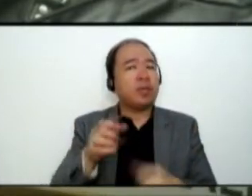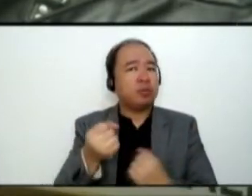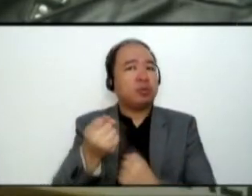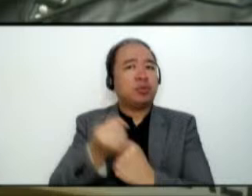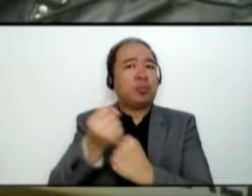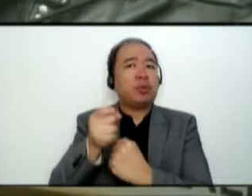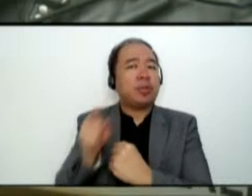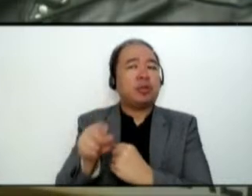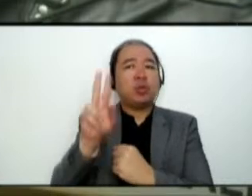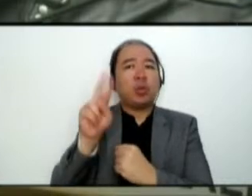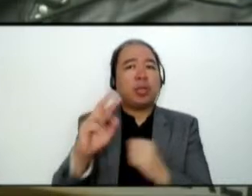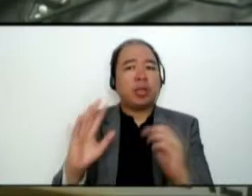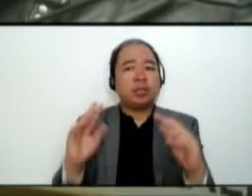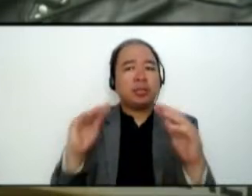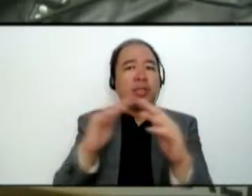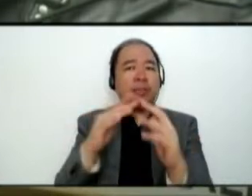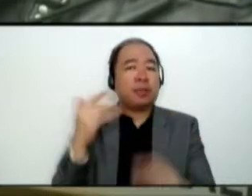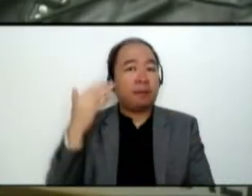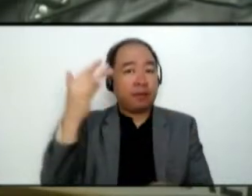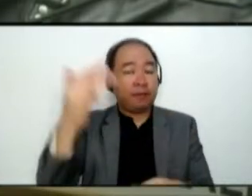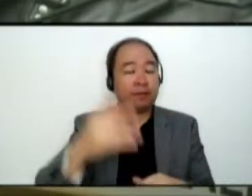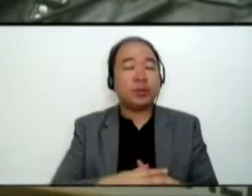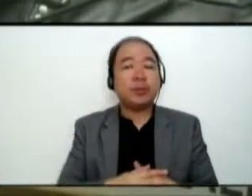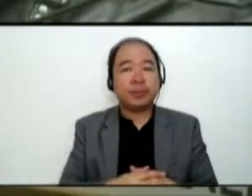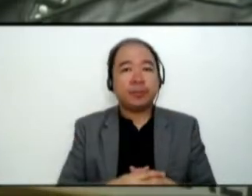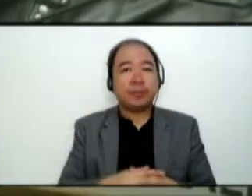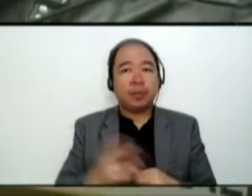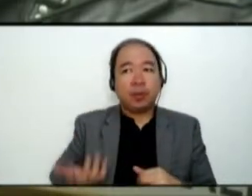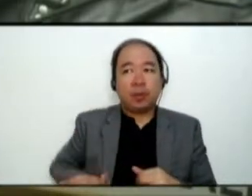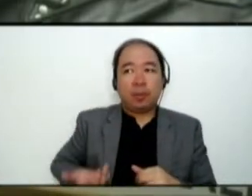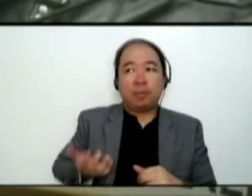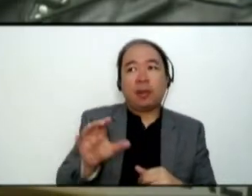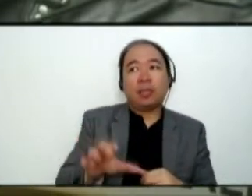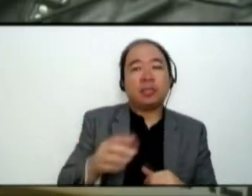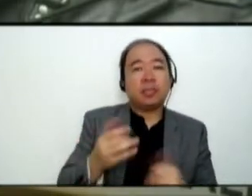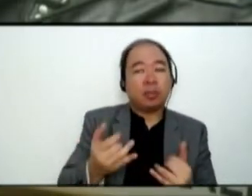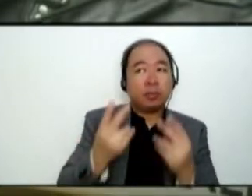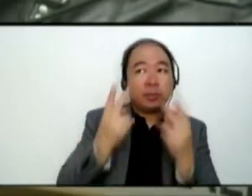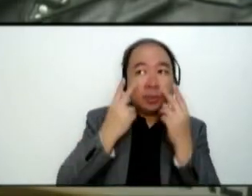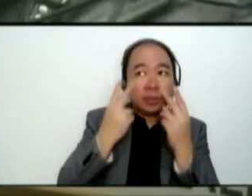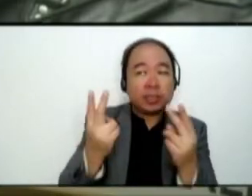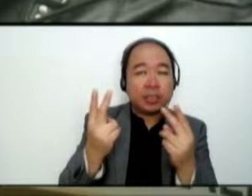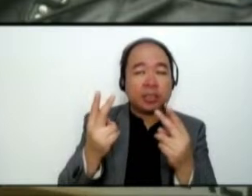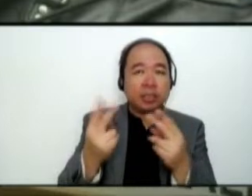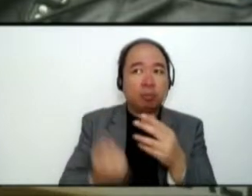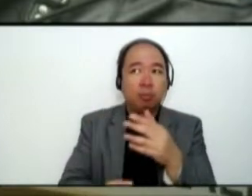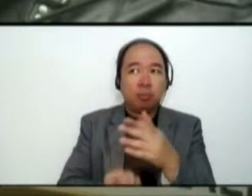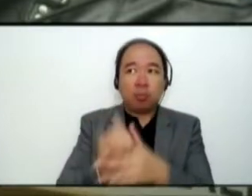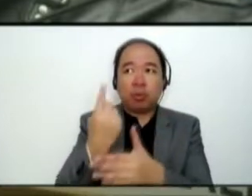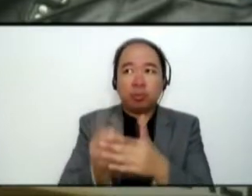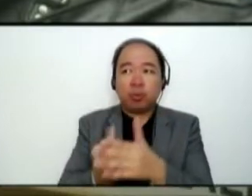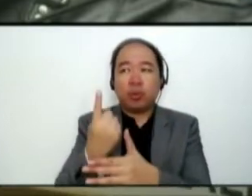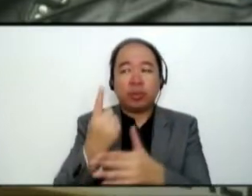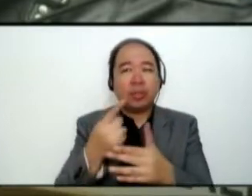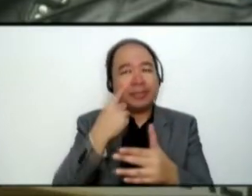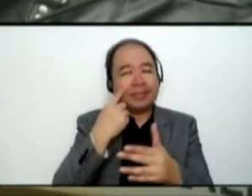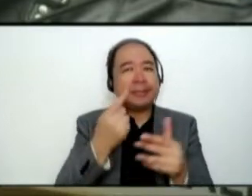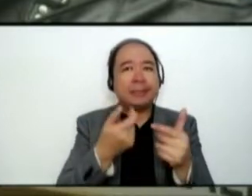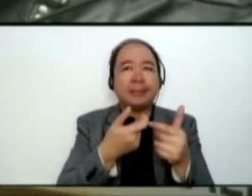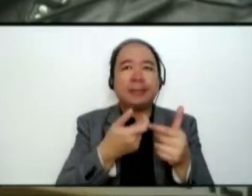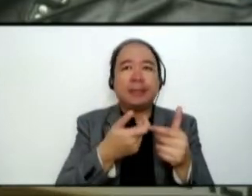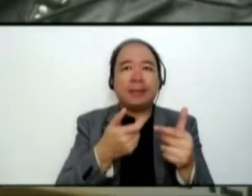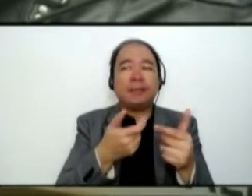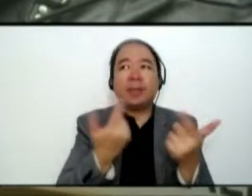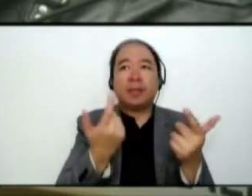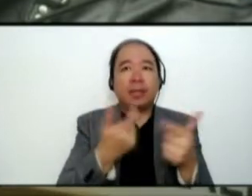UN Summit of the Future. Bangladesh is now witnessing the phenomena of both a sizable young population and an